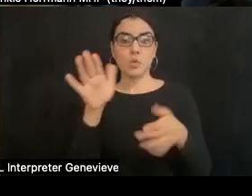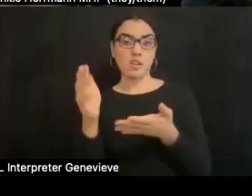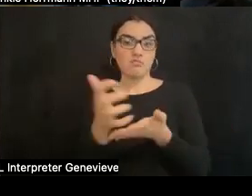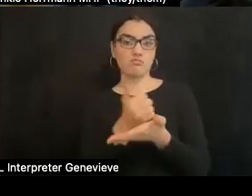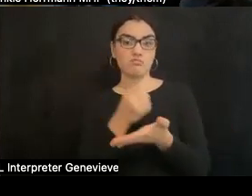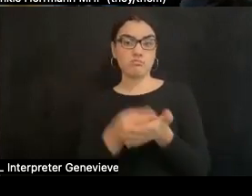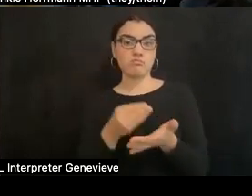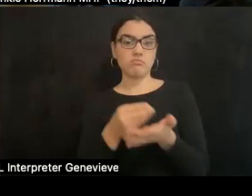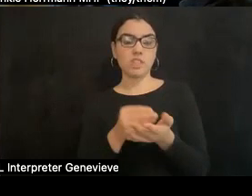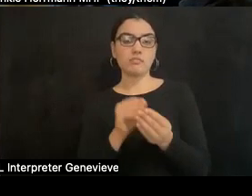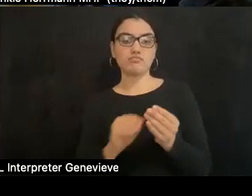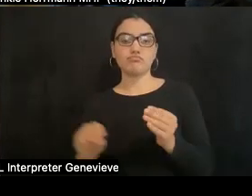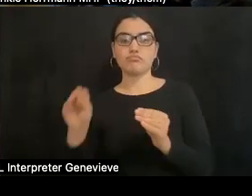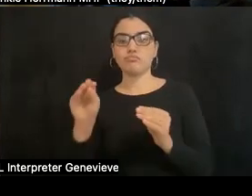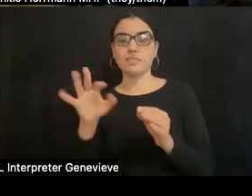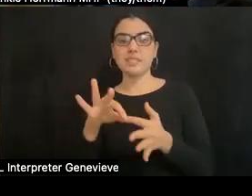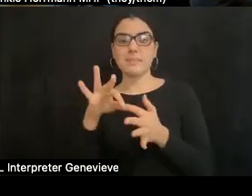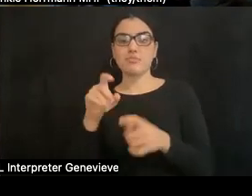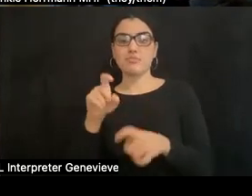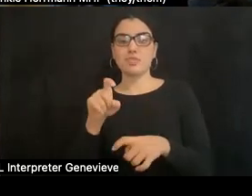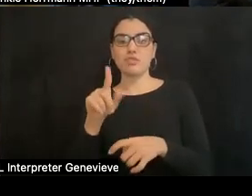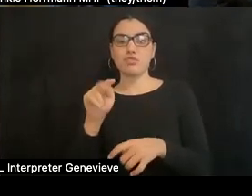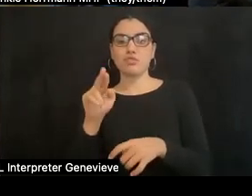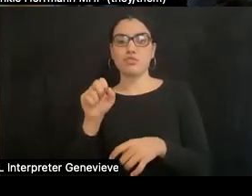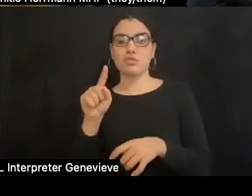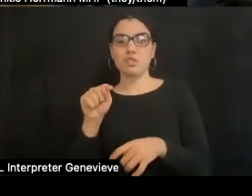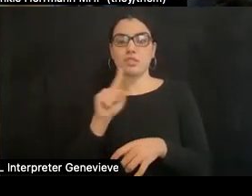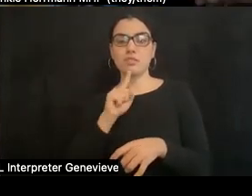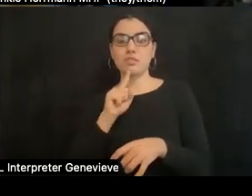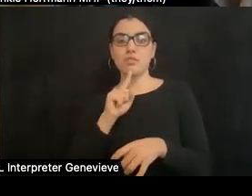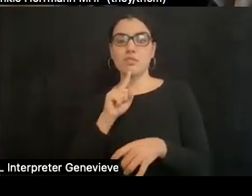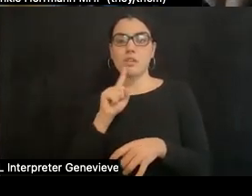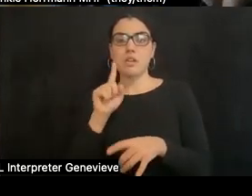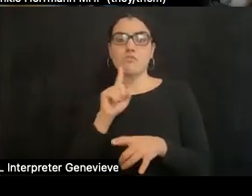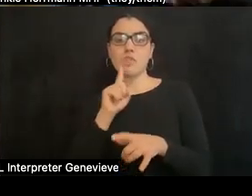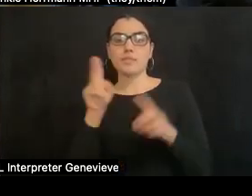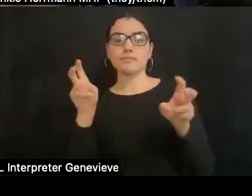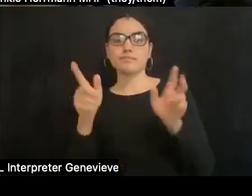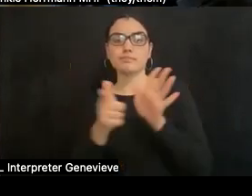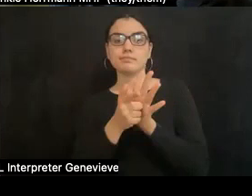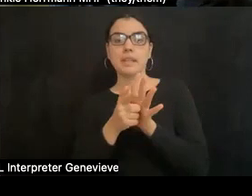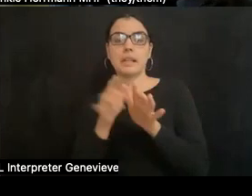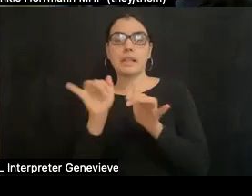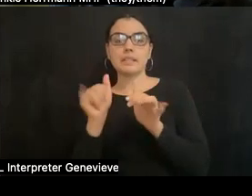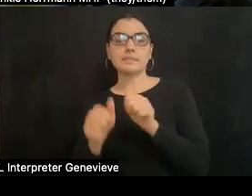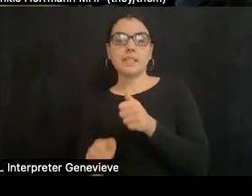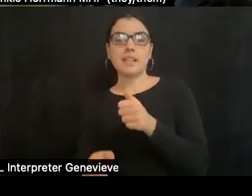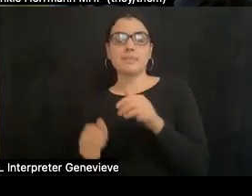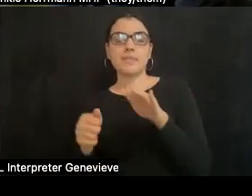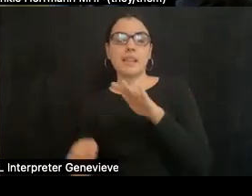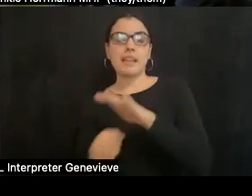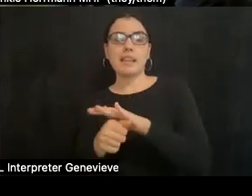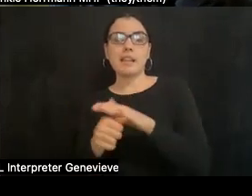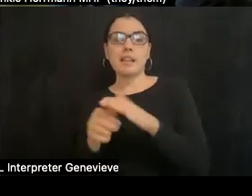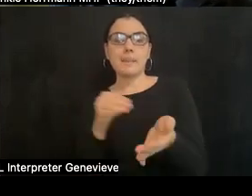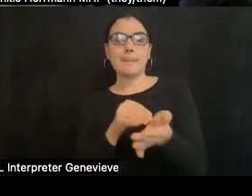into a special needs trust so that it's sort of in legal terms hidden from the Medicaid calculations. And there's limits